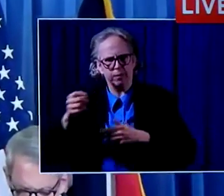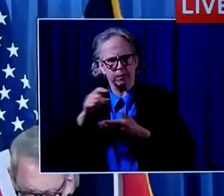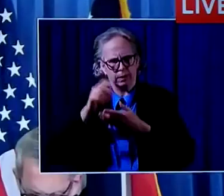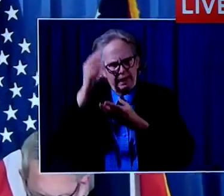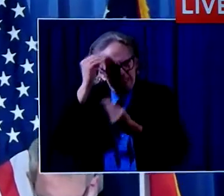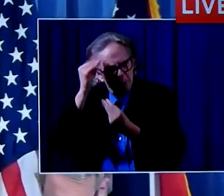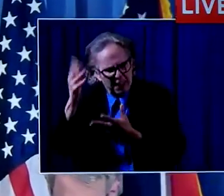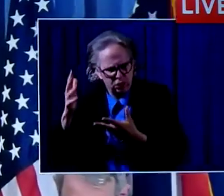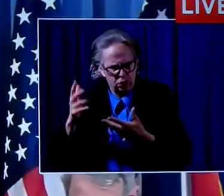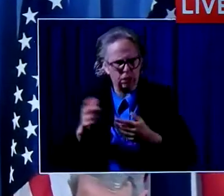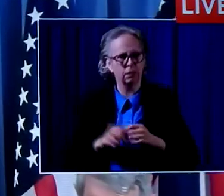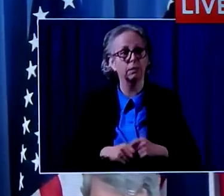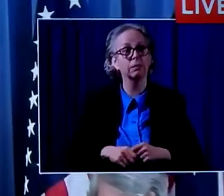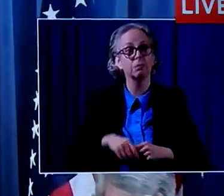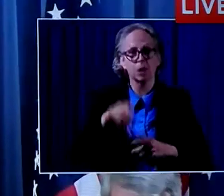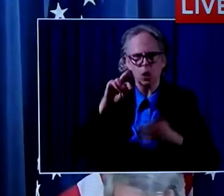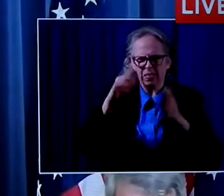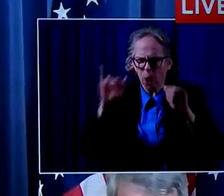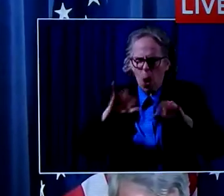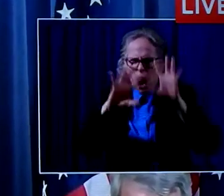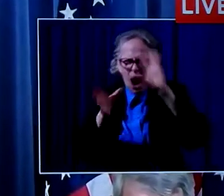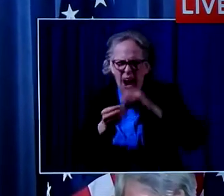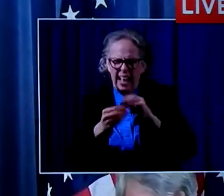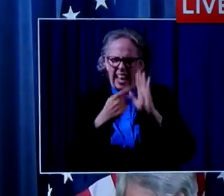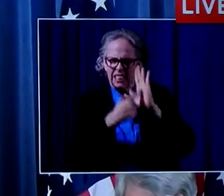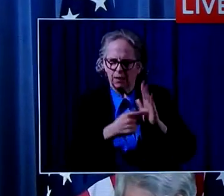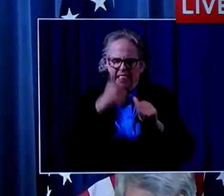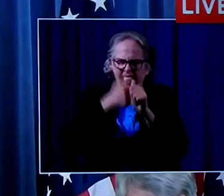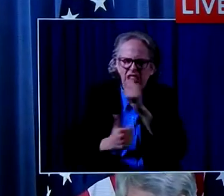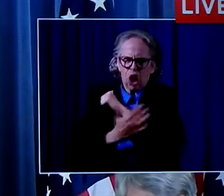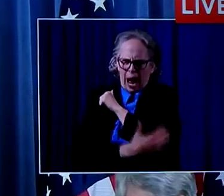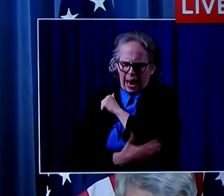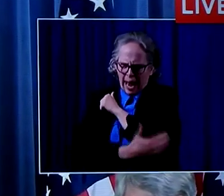these counties one by one.